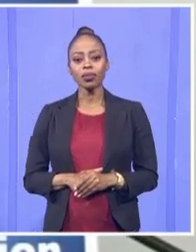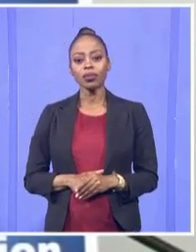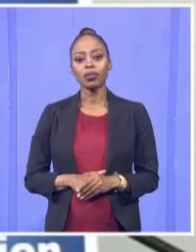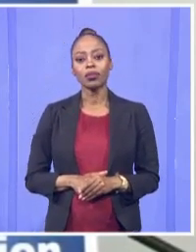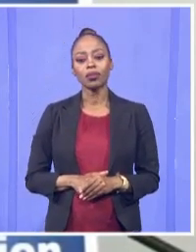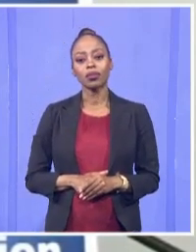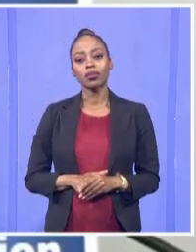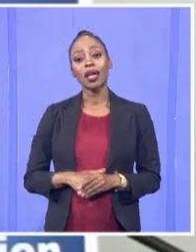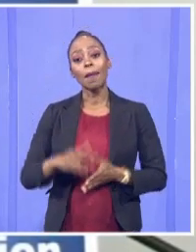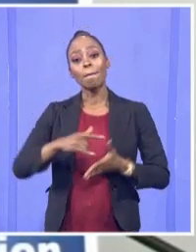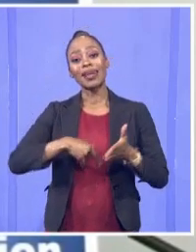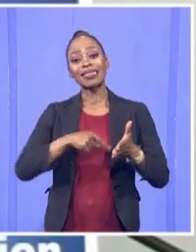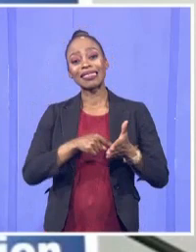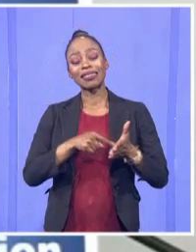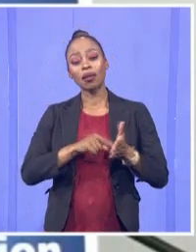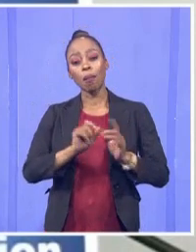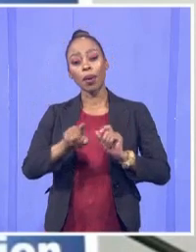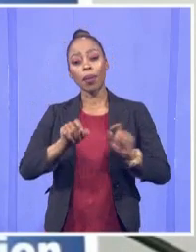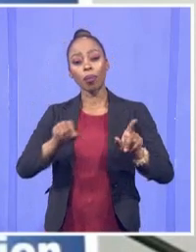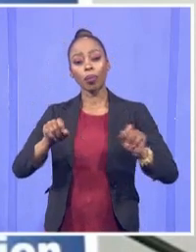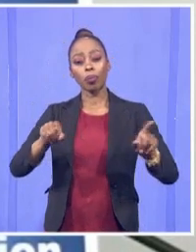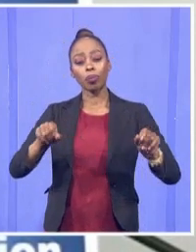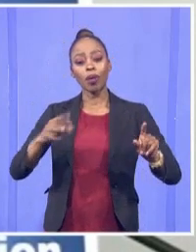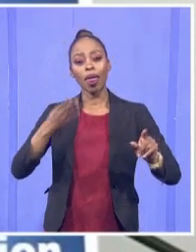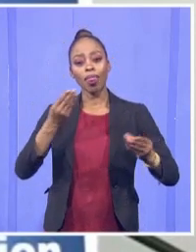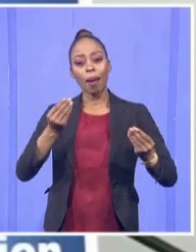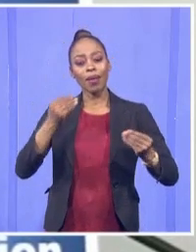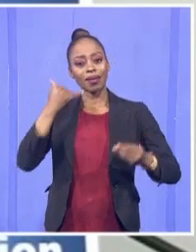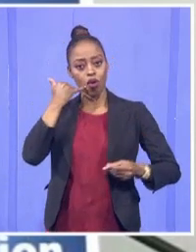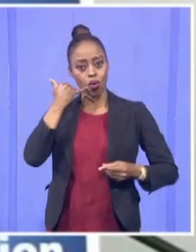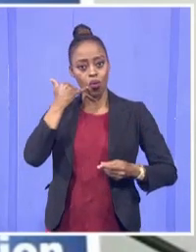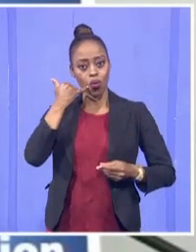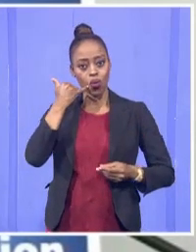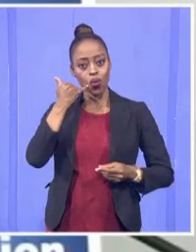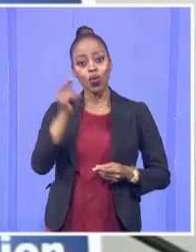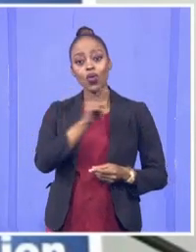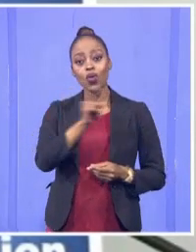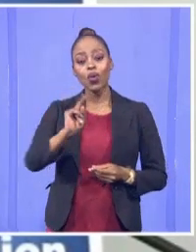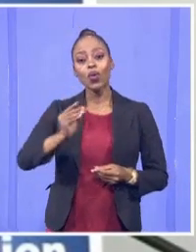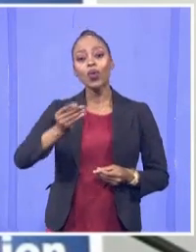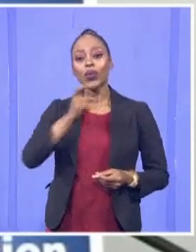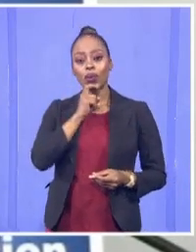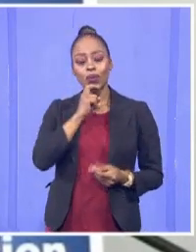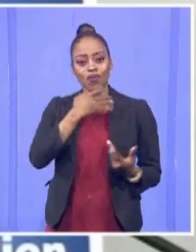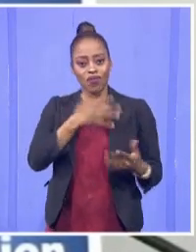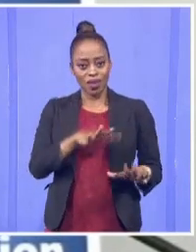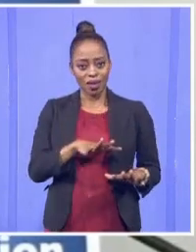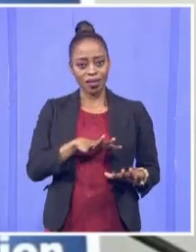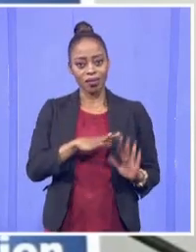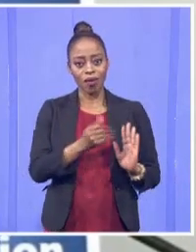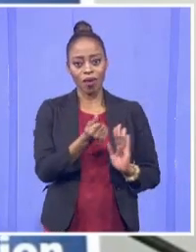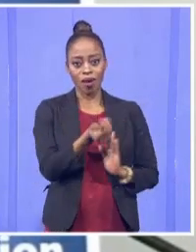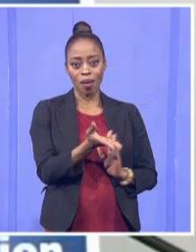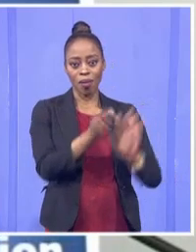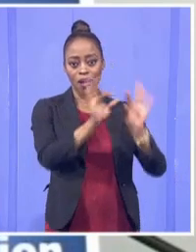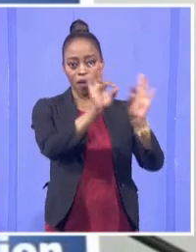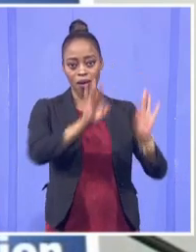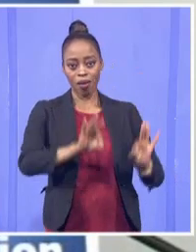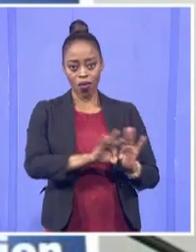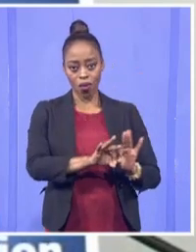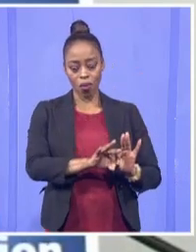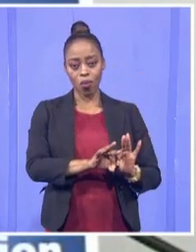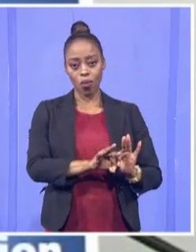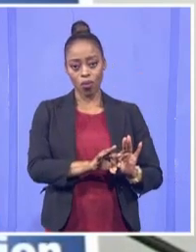The SMSs will be sent to the cell number or mobile number that you used when you're making an